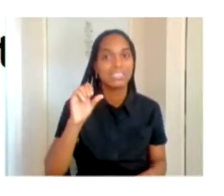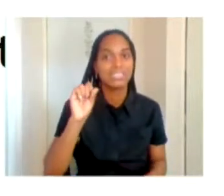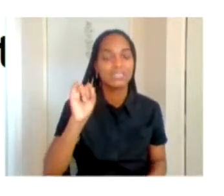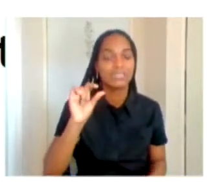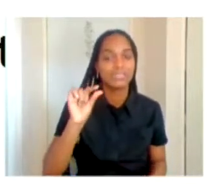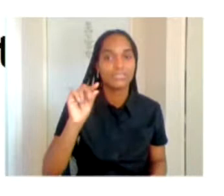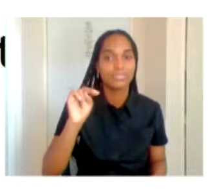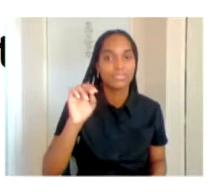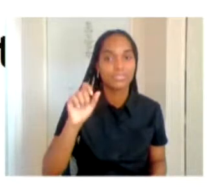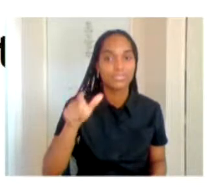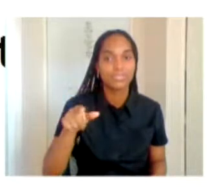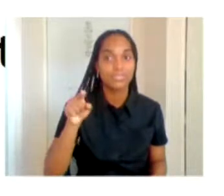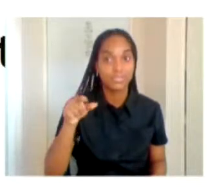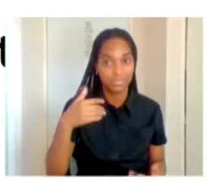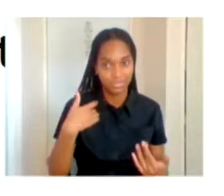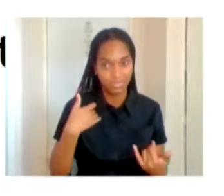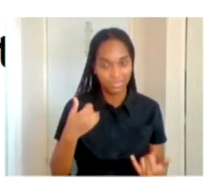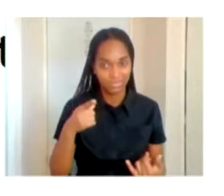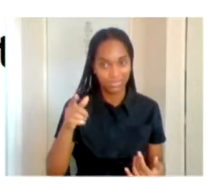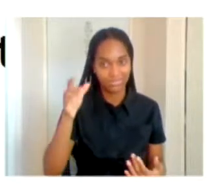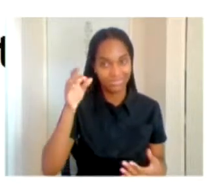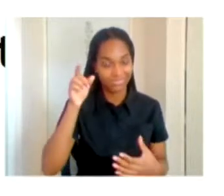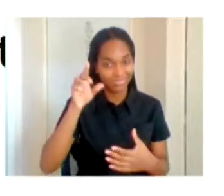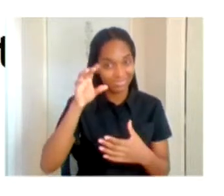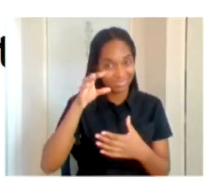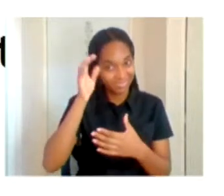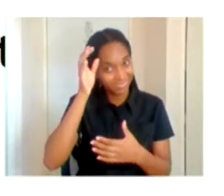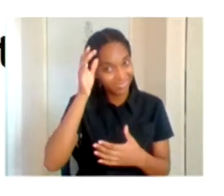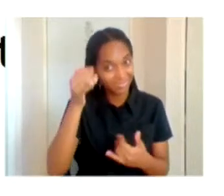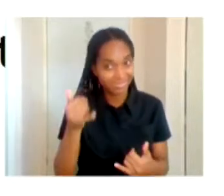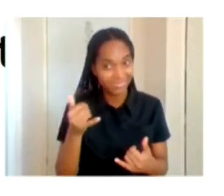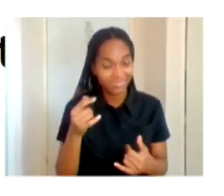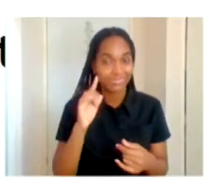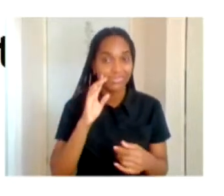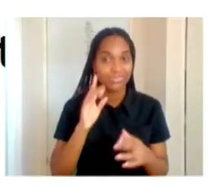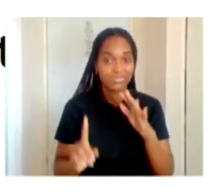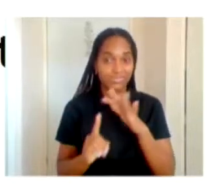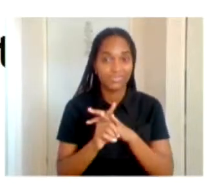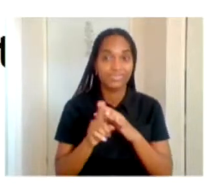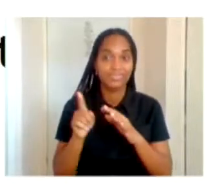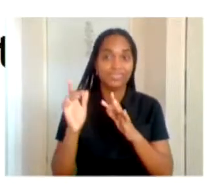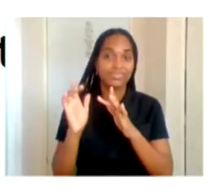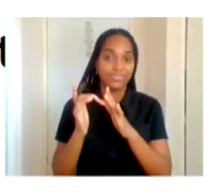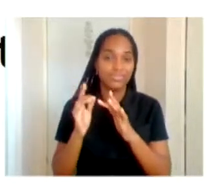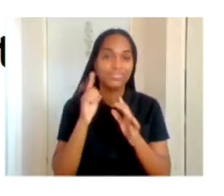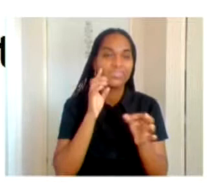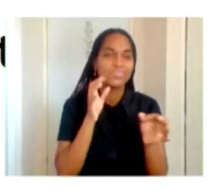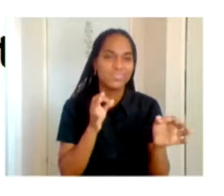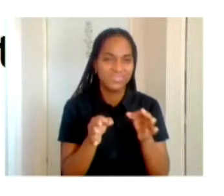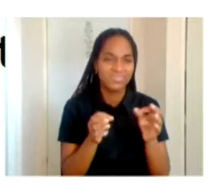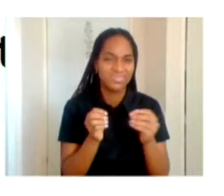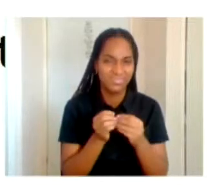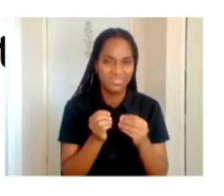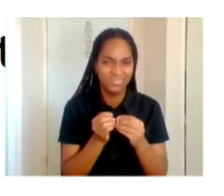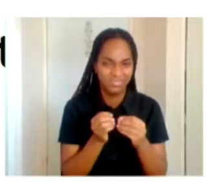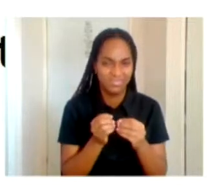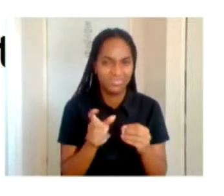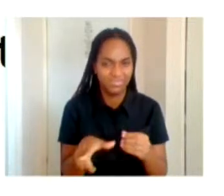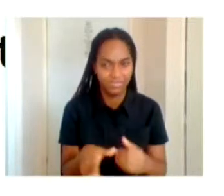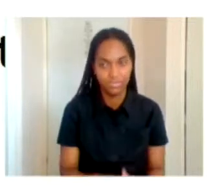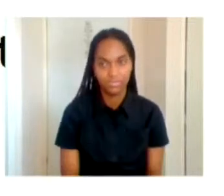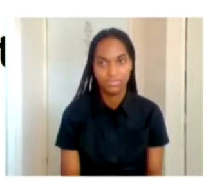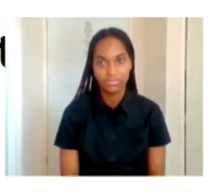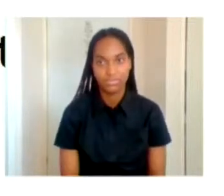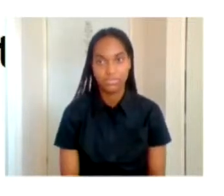your context right now, and it will just come up on the browser. And I'll explain a little bit more about how that works.